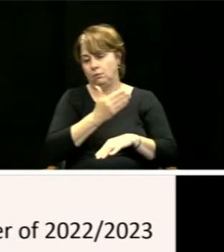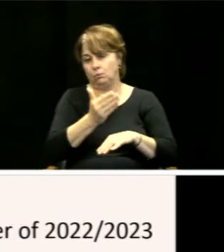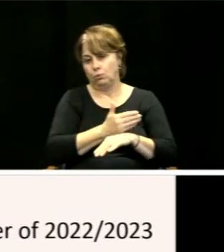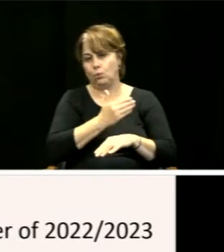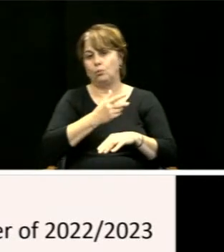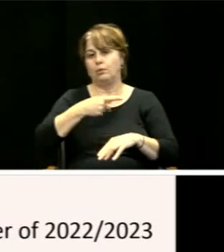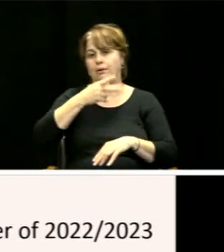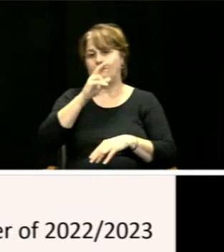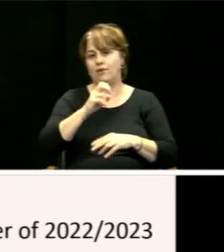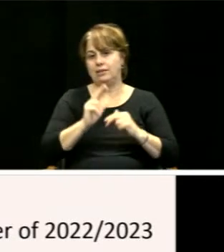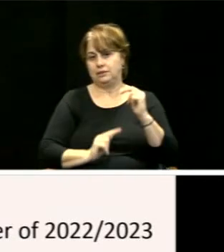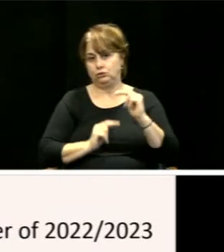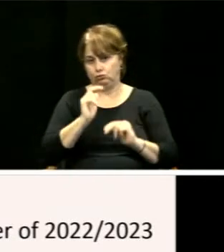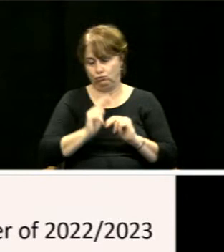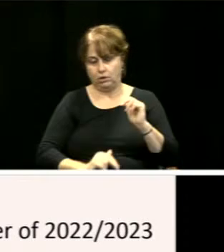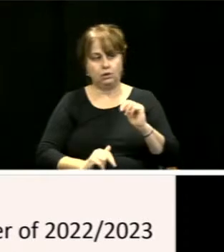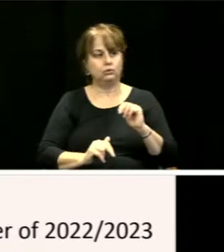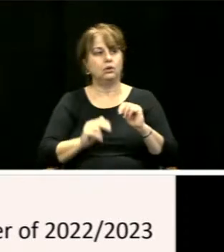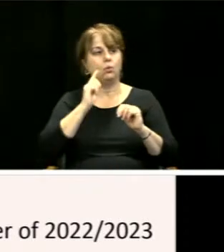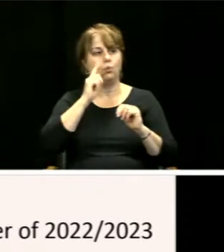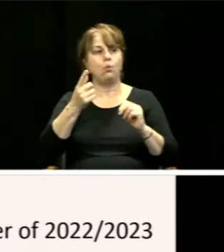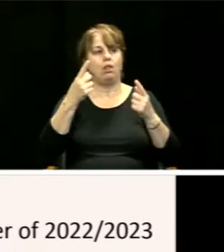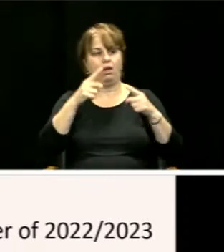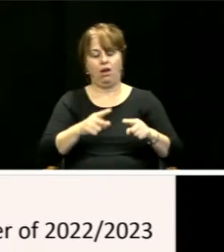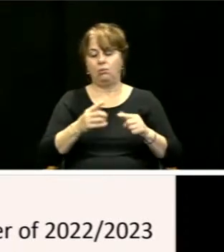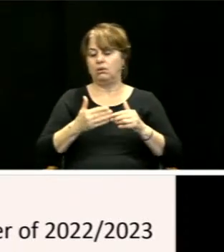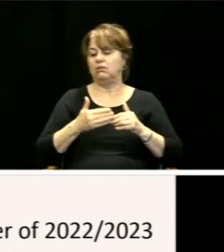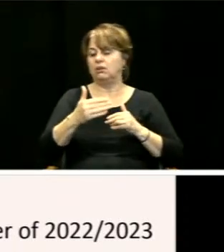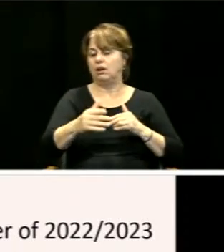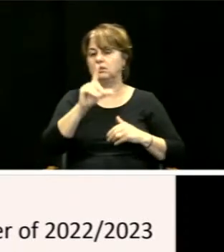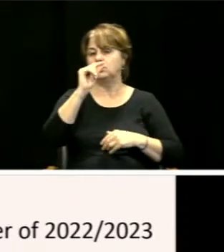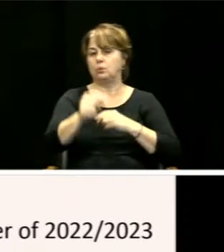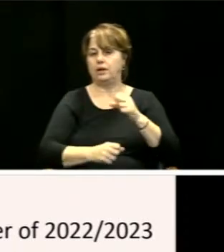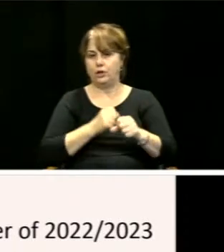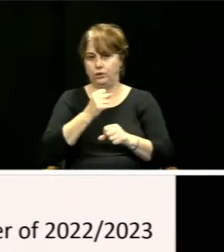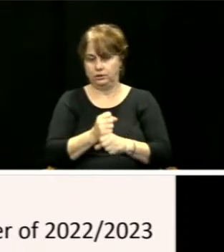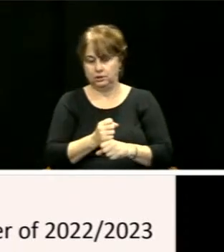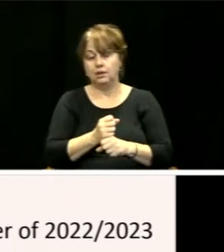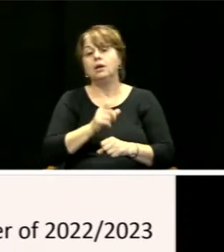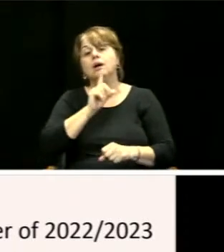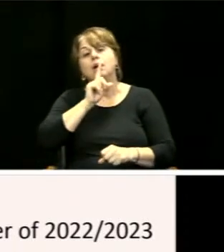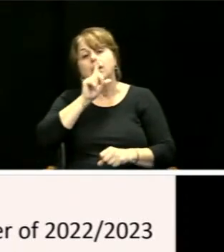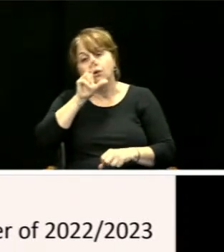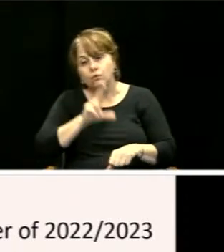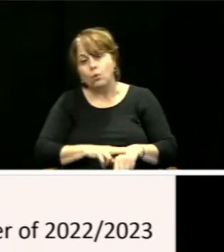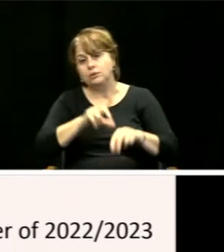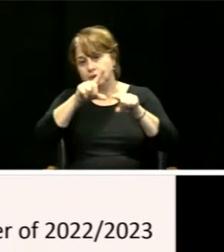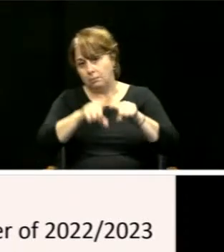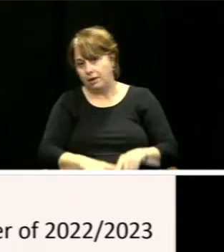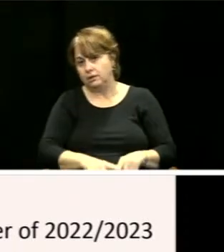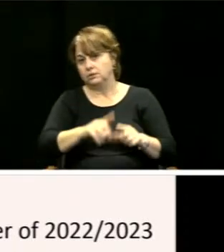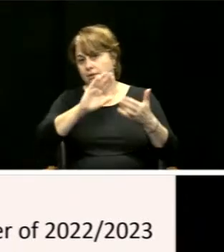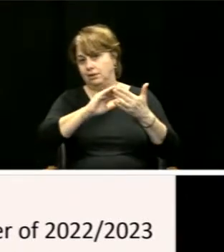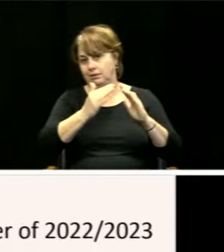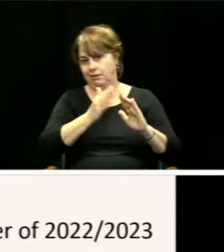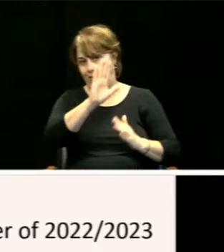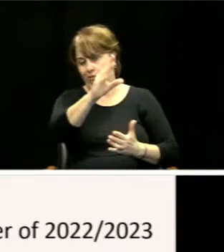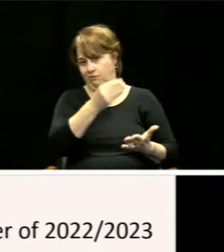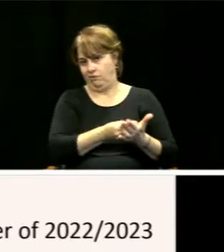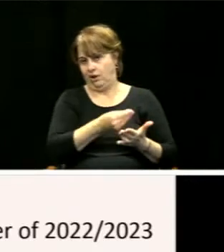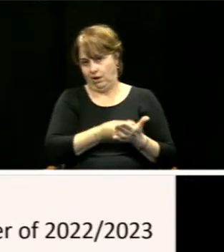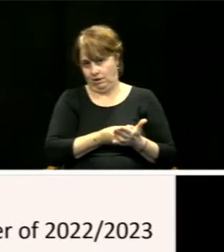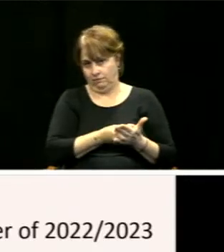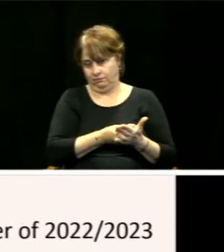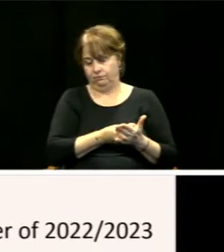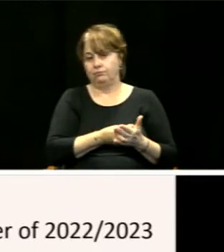phase construction would occur over the next 20 years, and it is very dependent on the town funding. And so the town